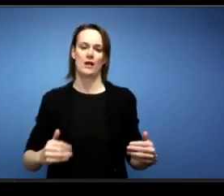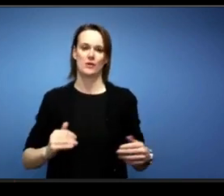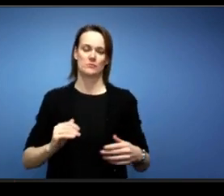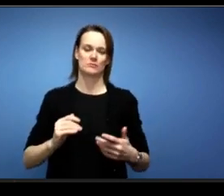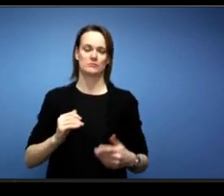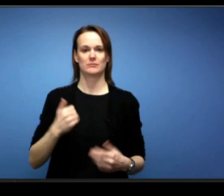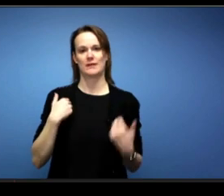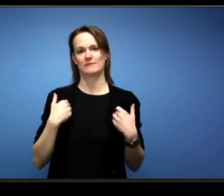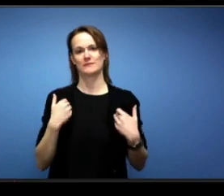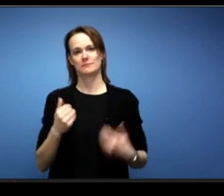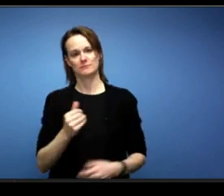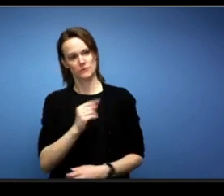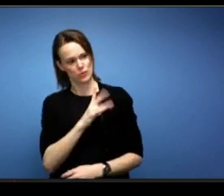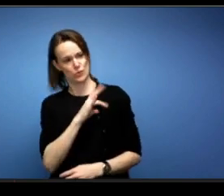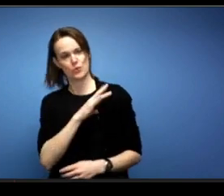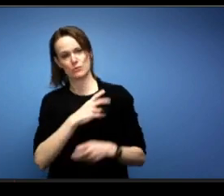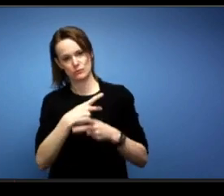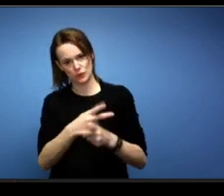some really cool